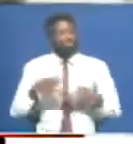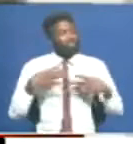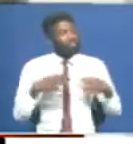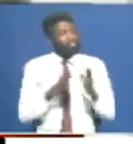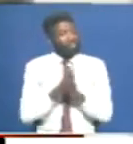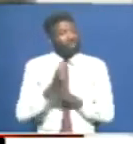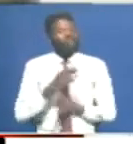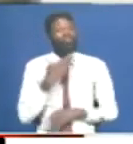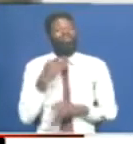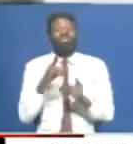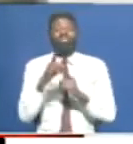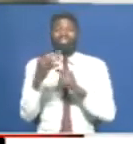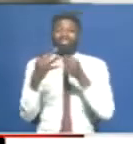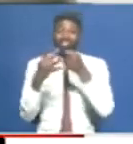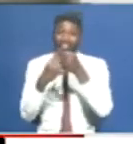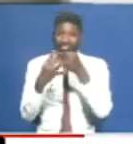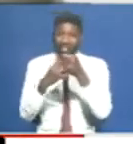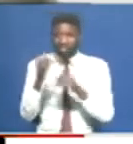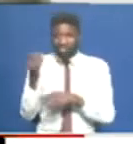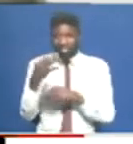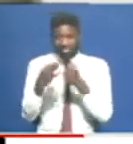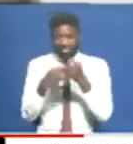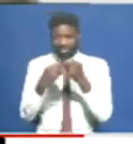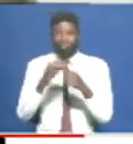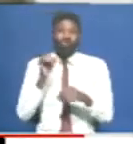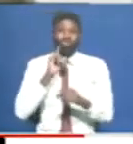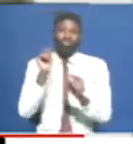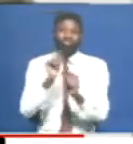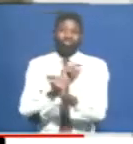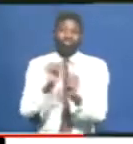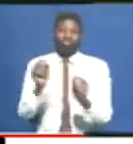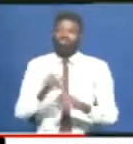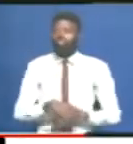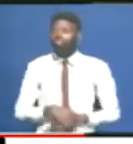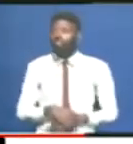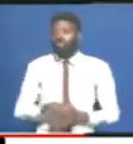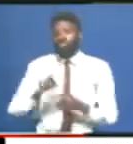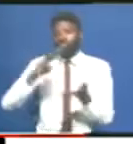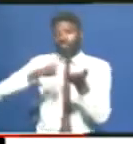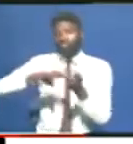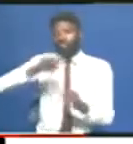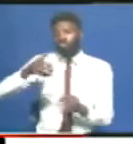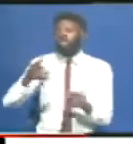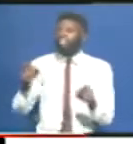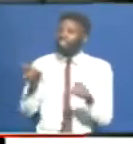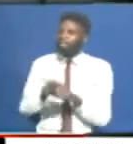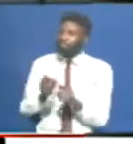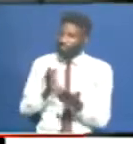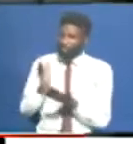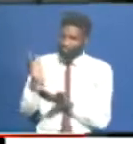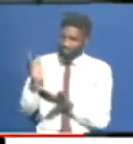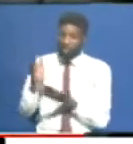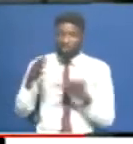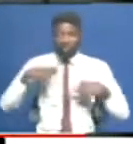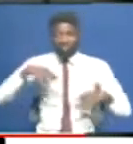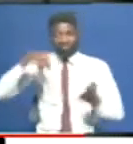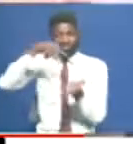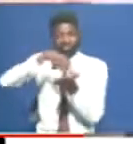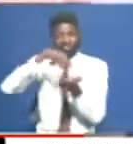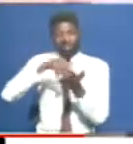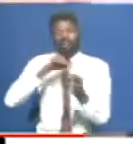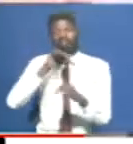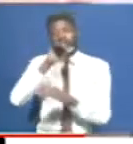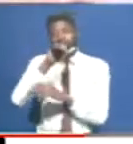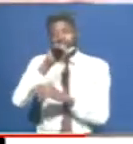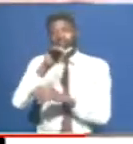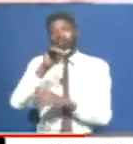kesho. Same plight was experienced in Migori County with aspirants calling on the commission to sort network issues.